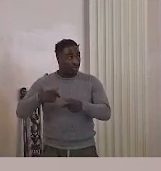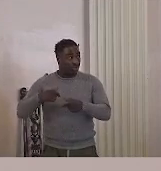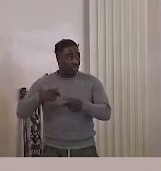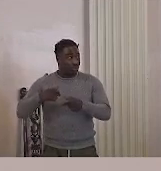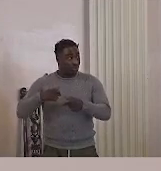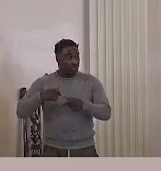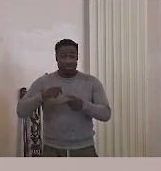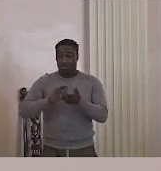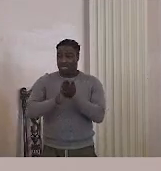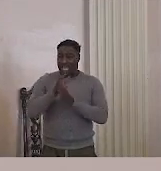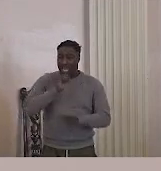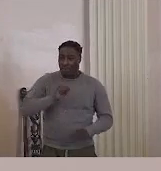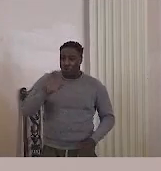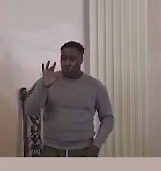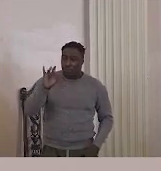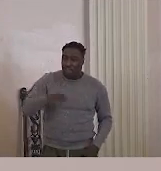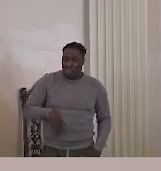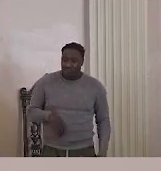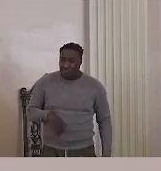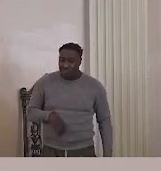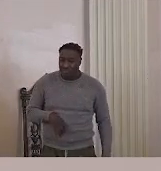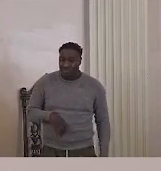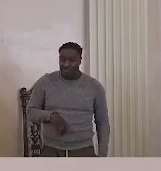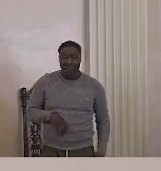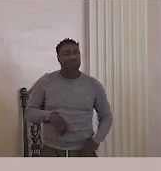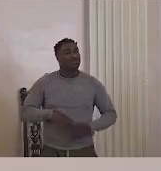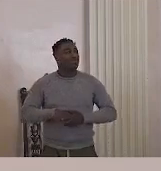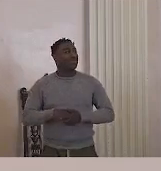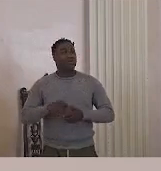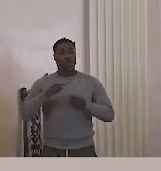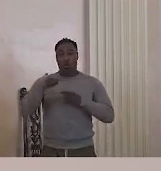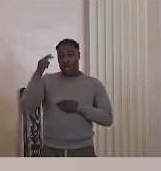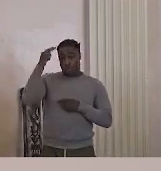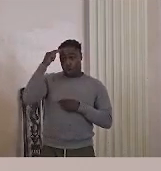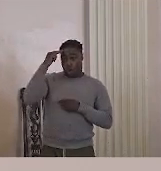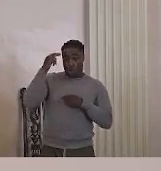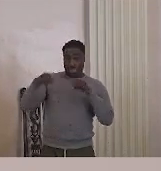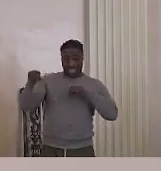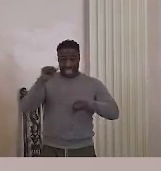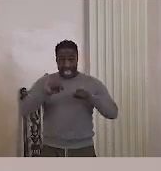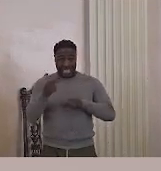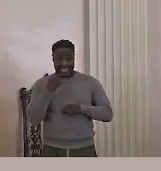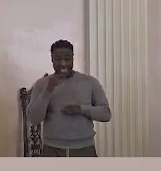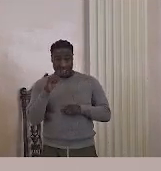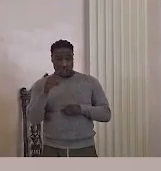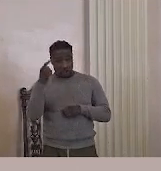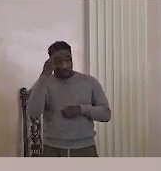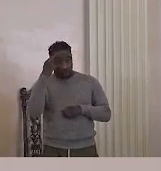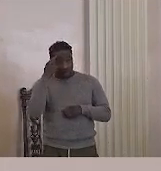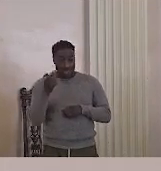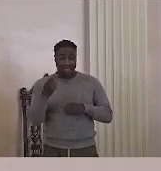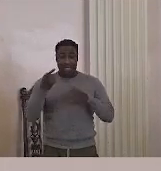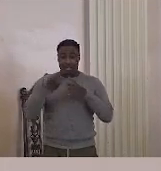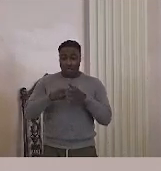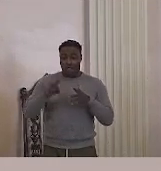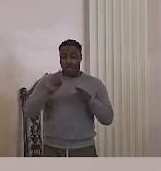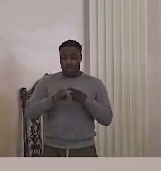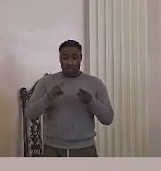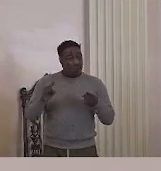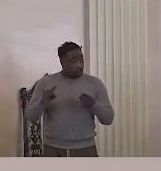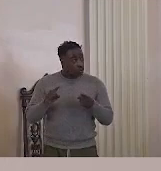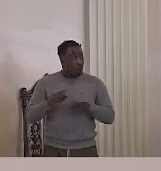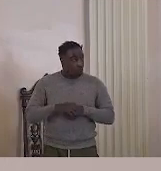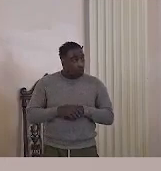turned 25. When neuroscience tells us that our brains are starting to